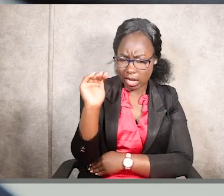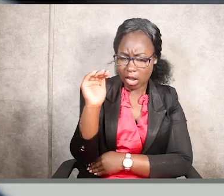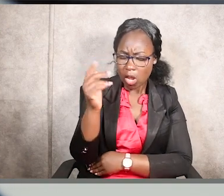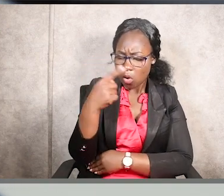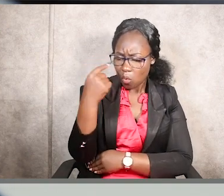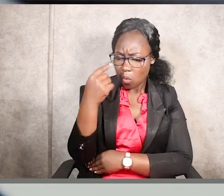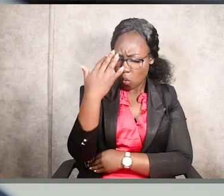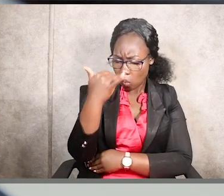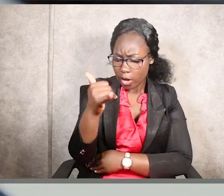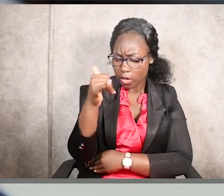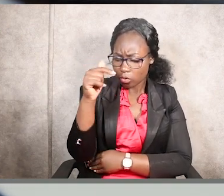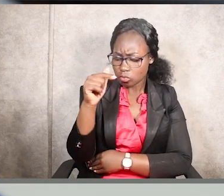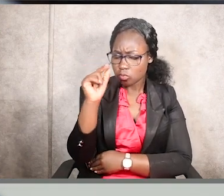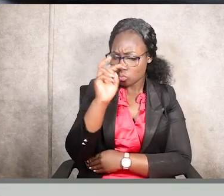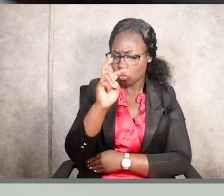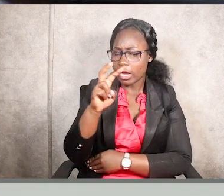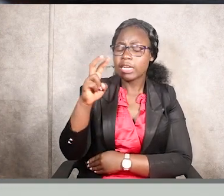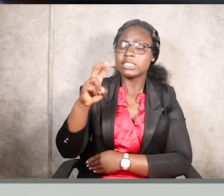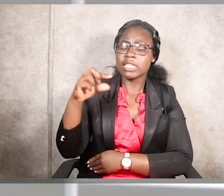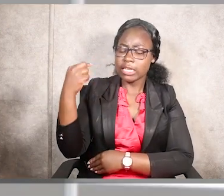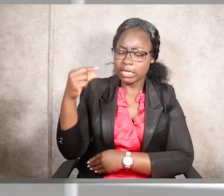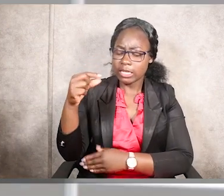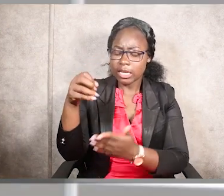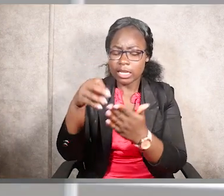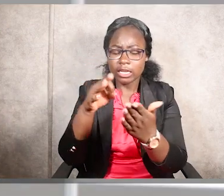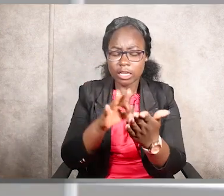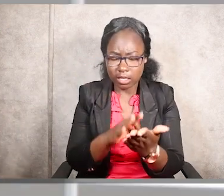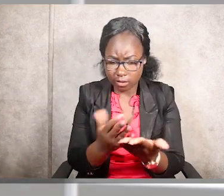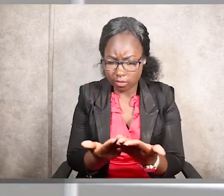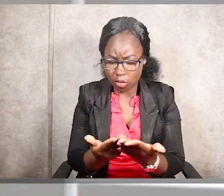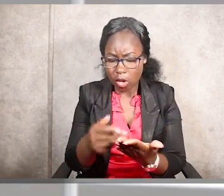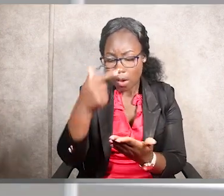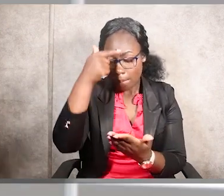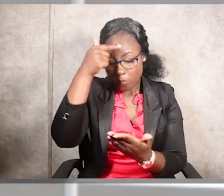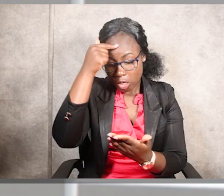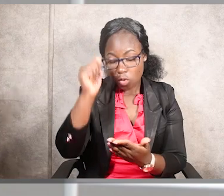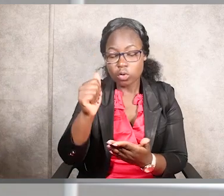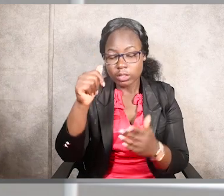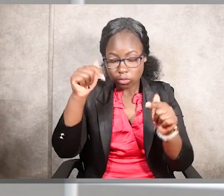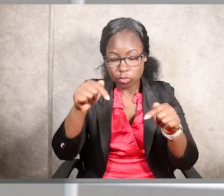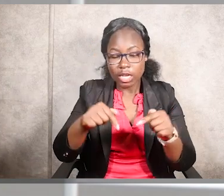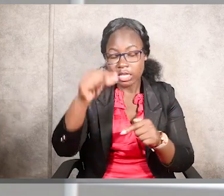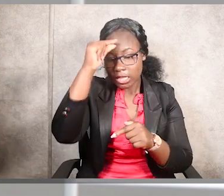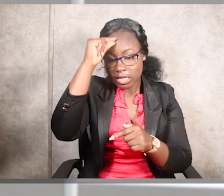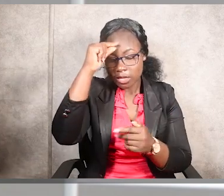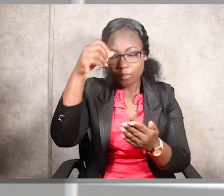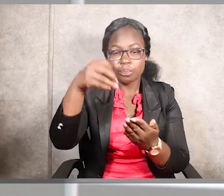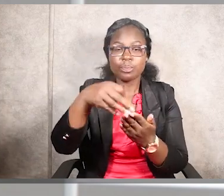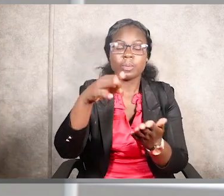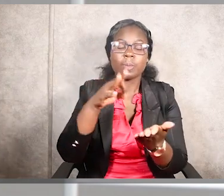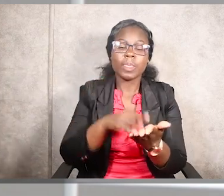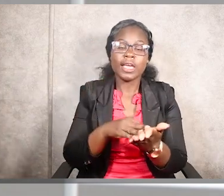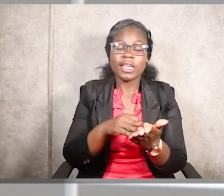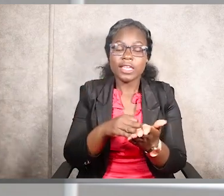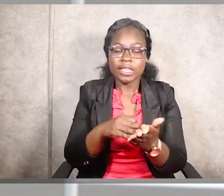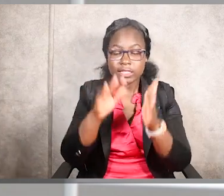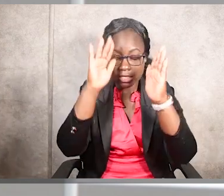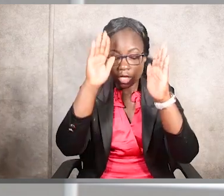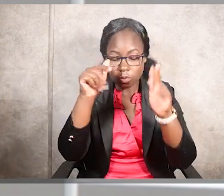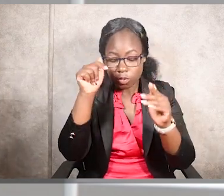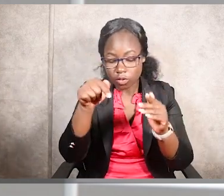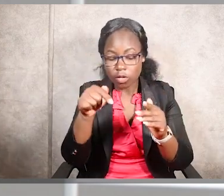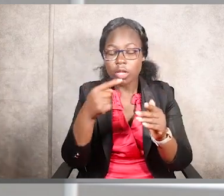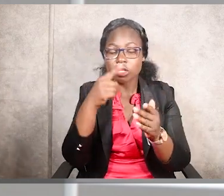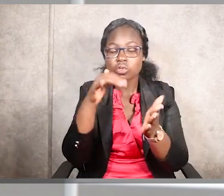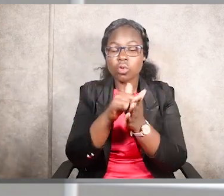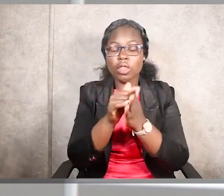of these green initiatives? It's because nowadays government funding is almost channeled towards that, so that we protect